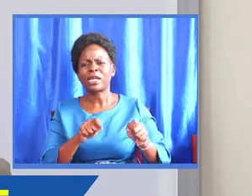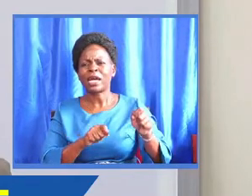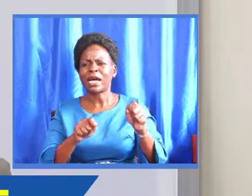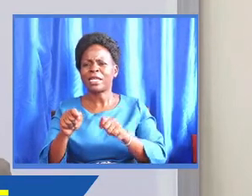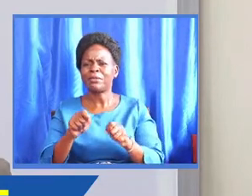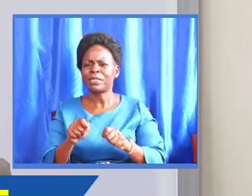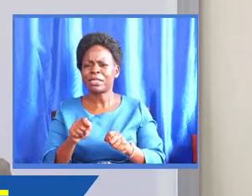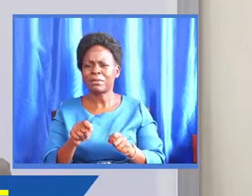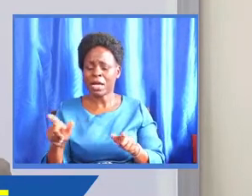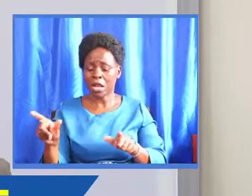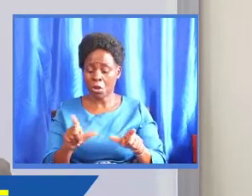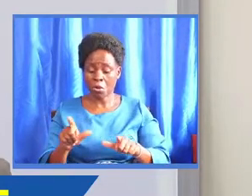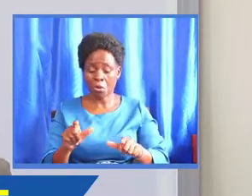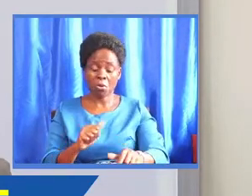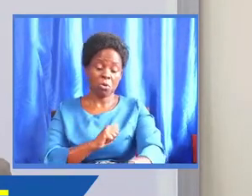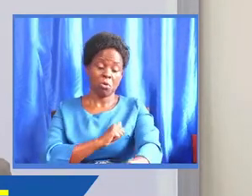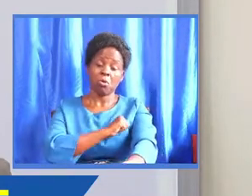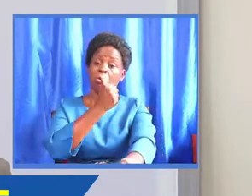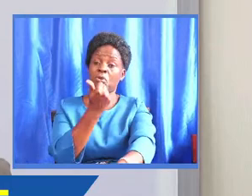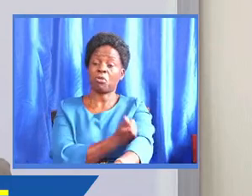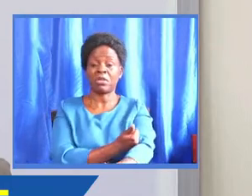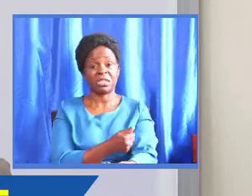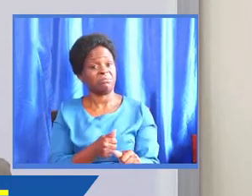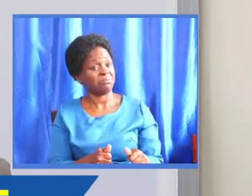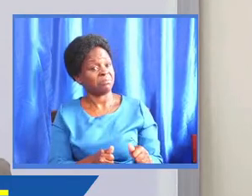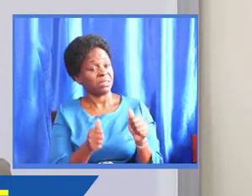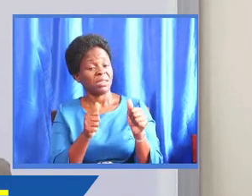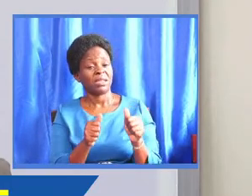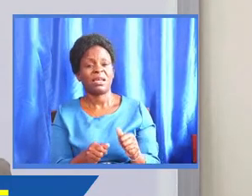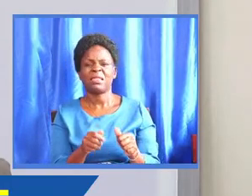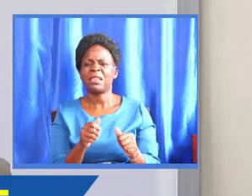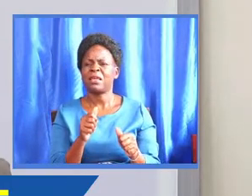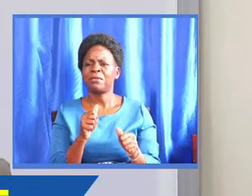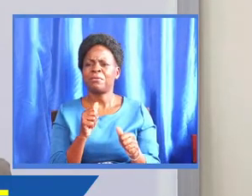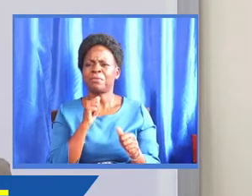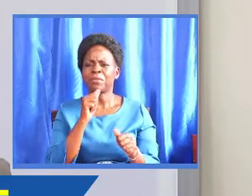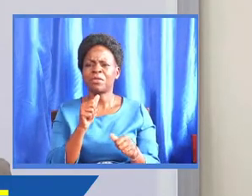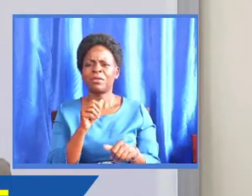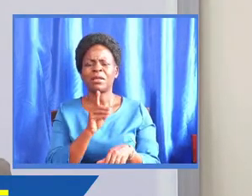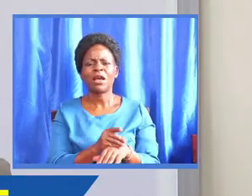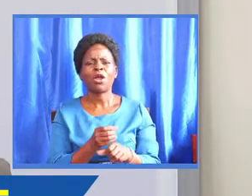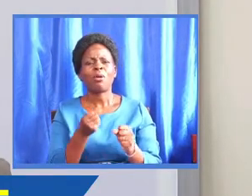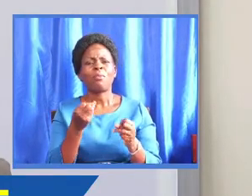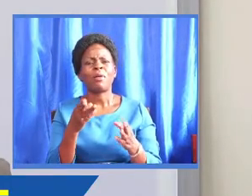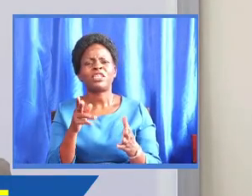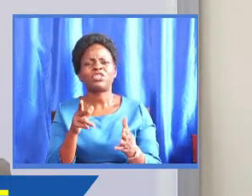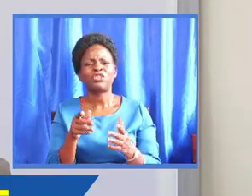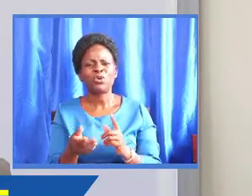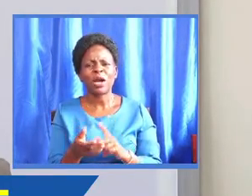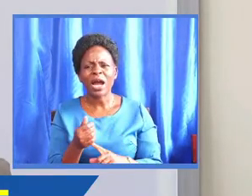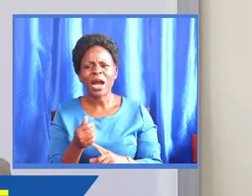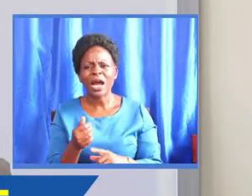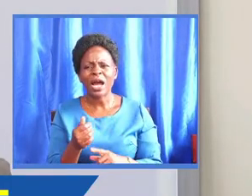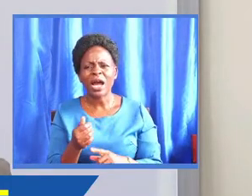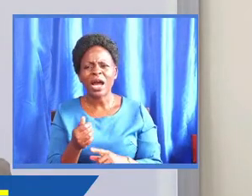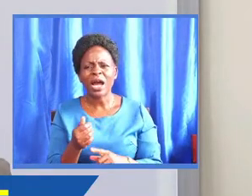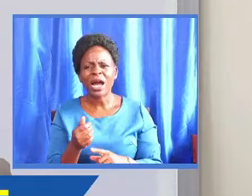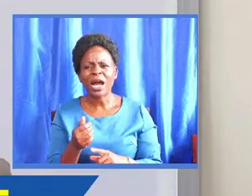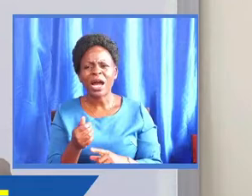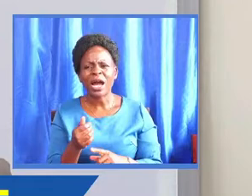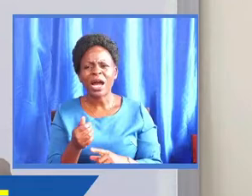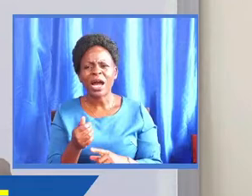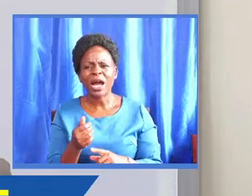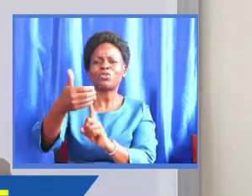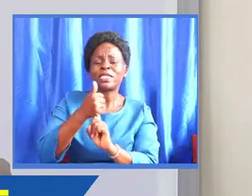by the local authorities, and they are not based on how much income you earn or how much rent you're